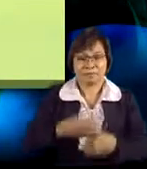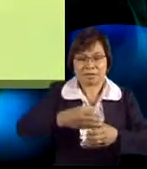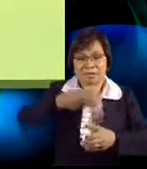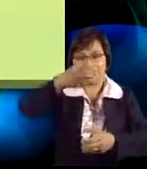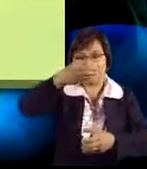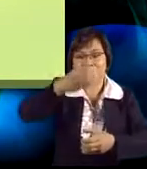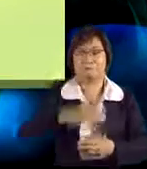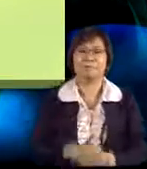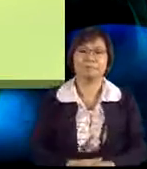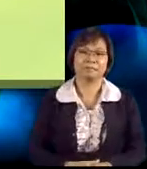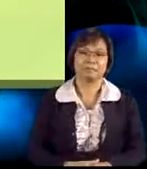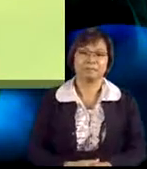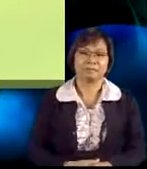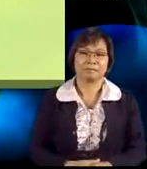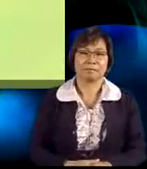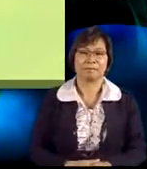cylinder,